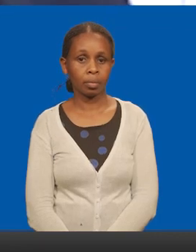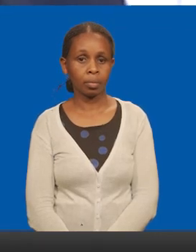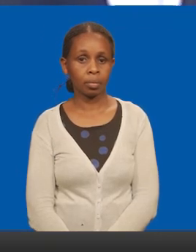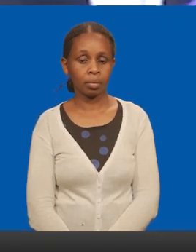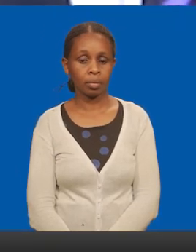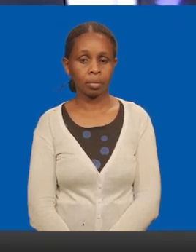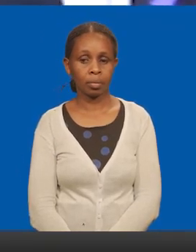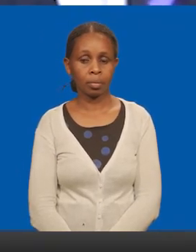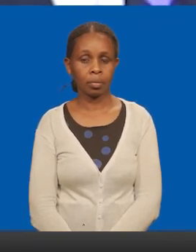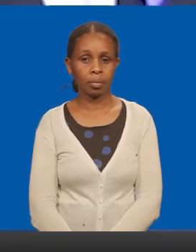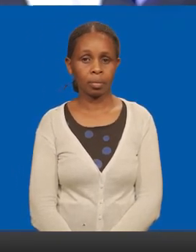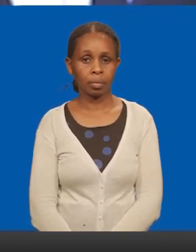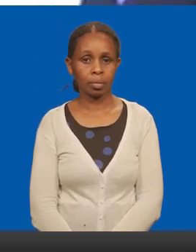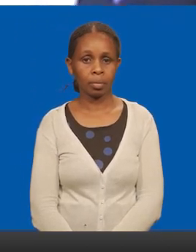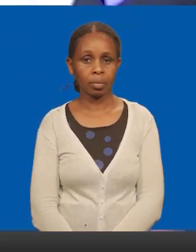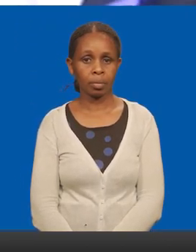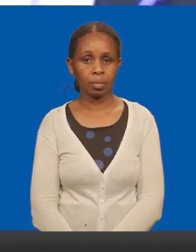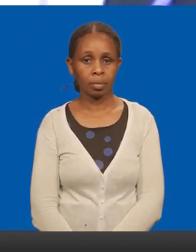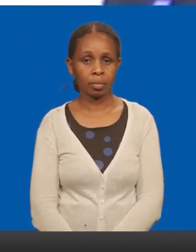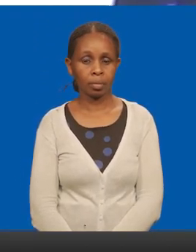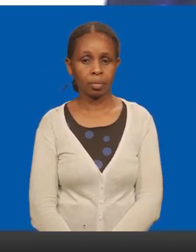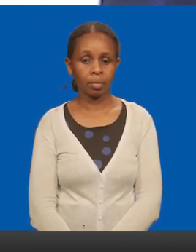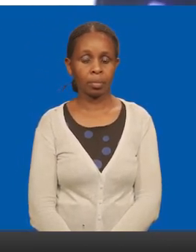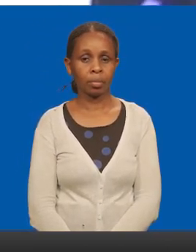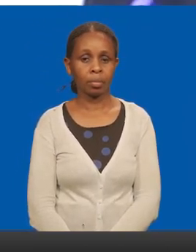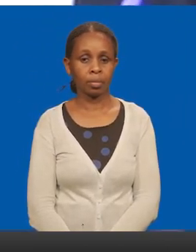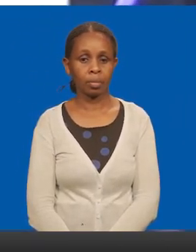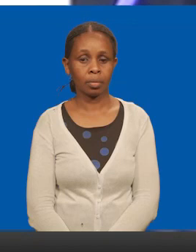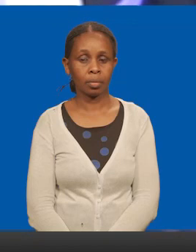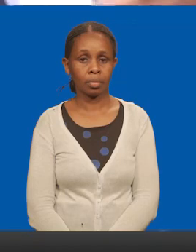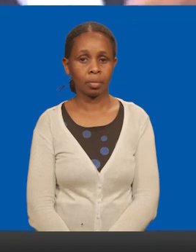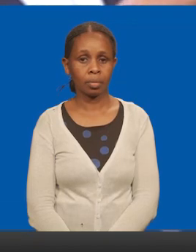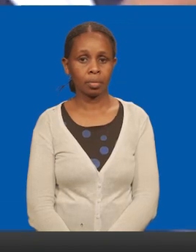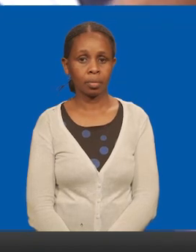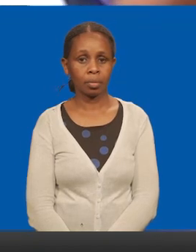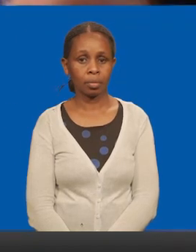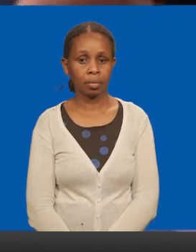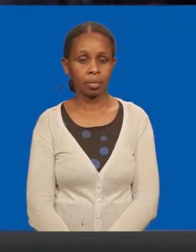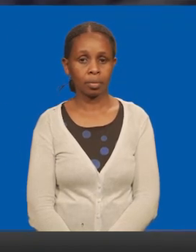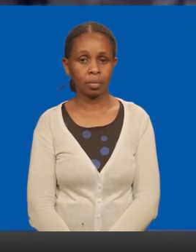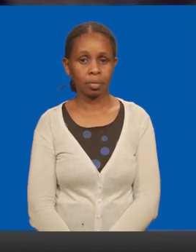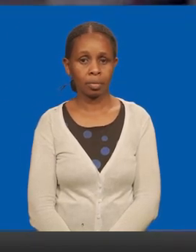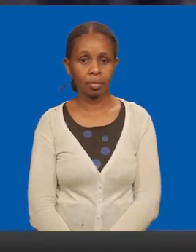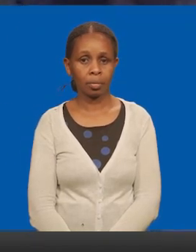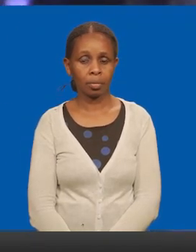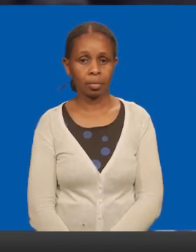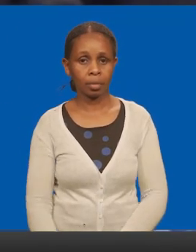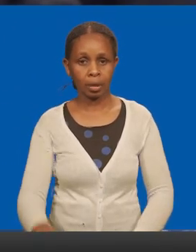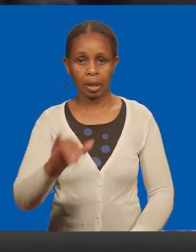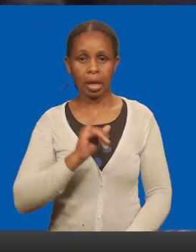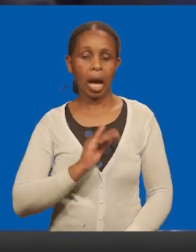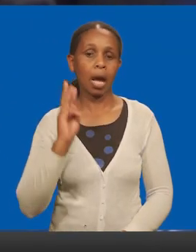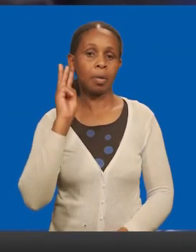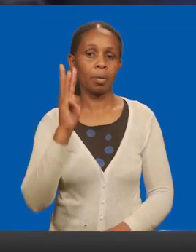People power. Power. People power. Power. Long live Kenyans. Long live. Long live. Long live the people. Long live. Long live. I